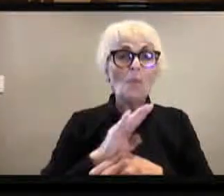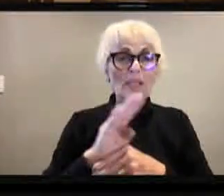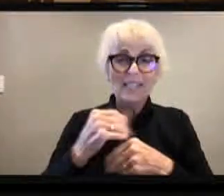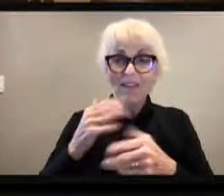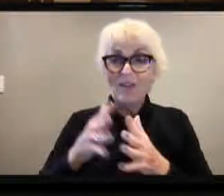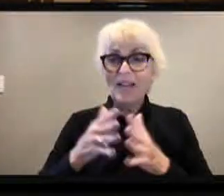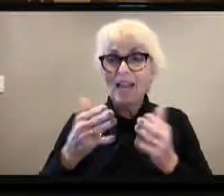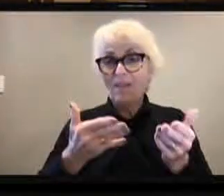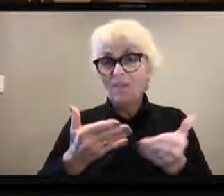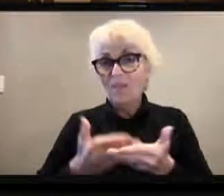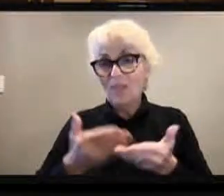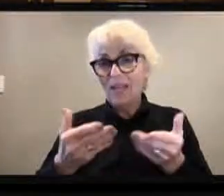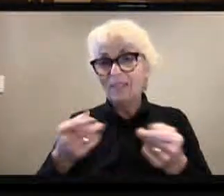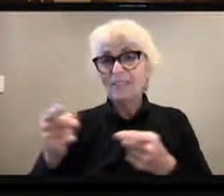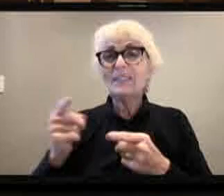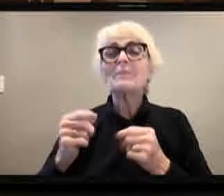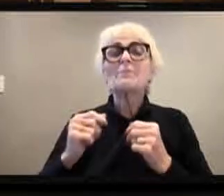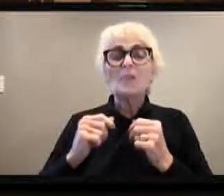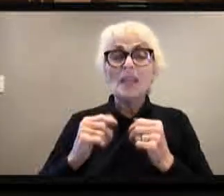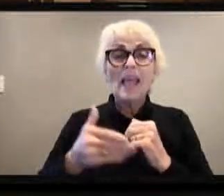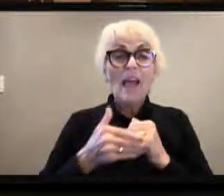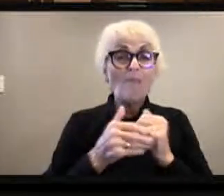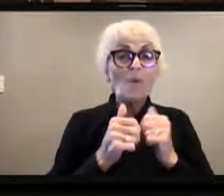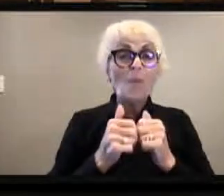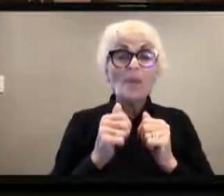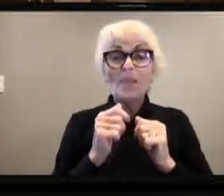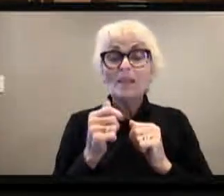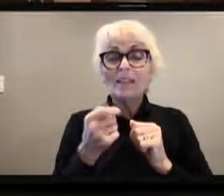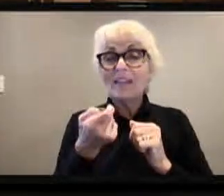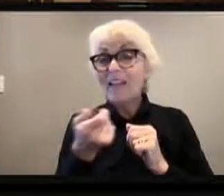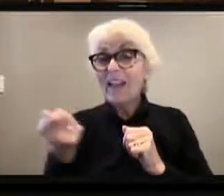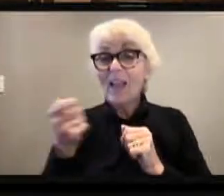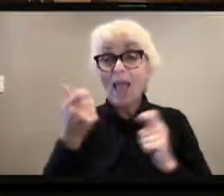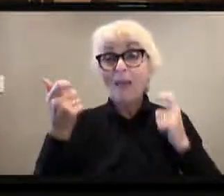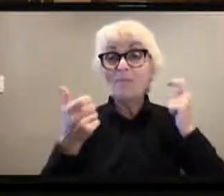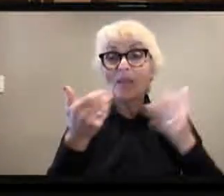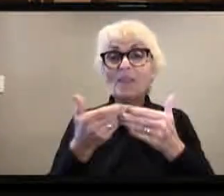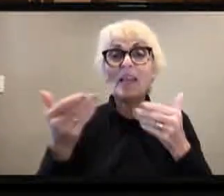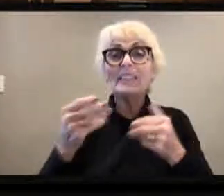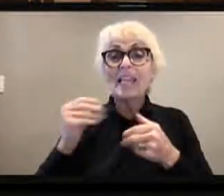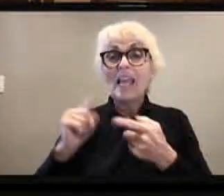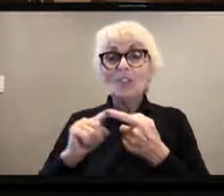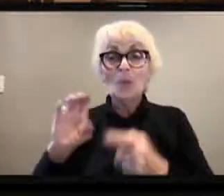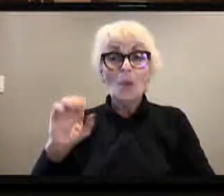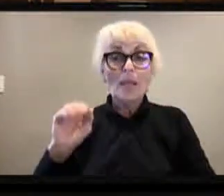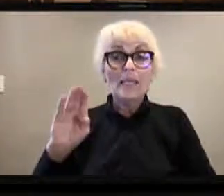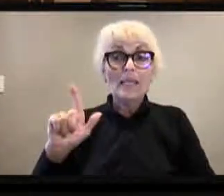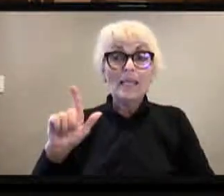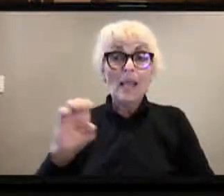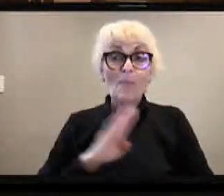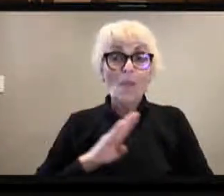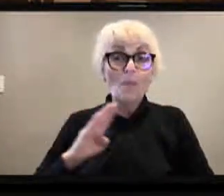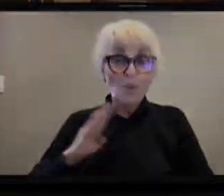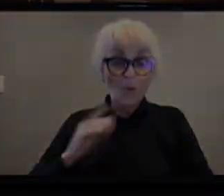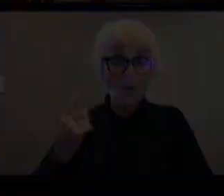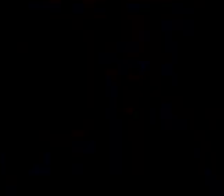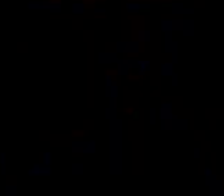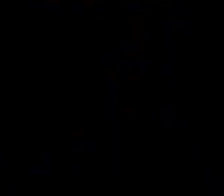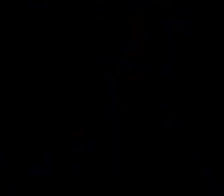been helpful with all the little things and the big things, so thank you. And to the Cable Bureau, always. Meeting's adjourned.